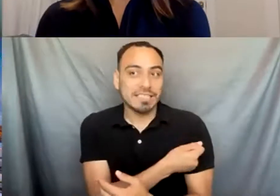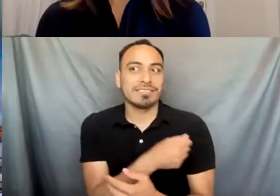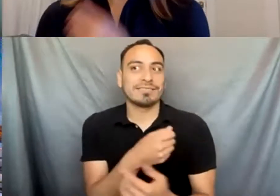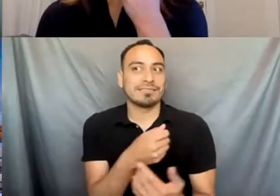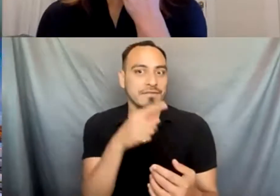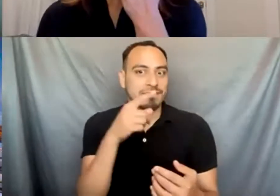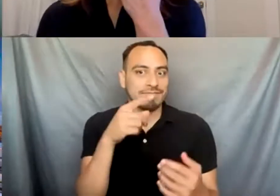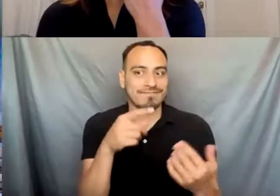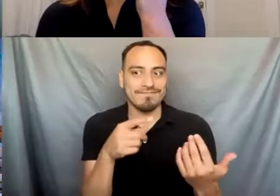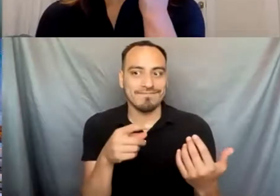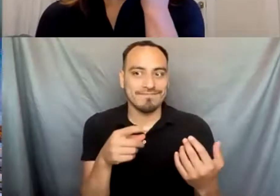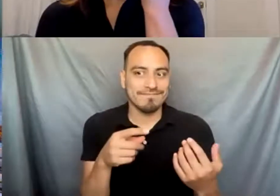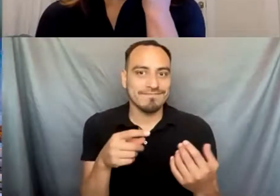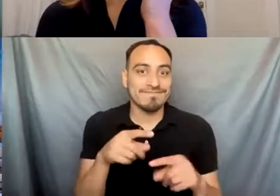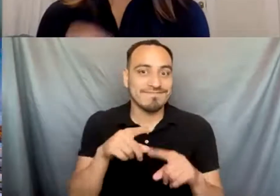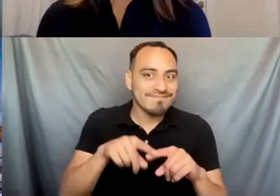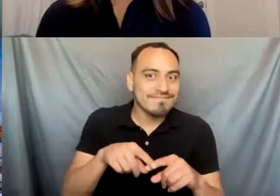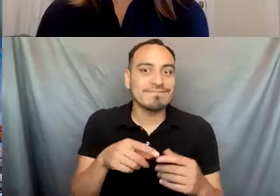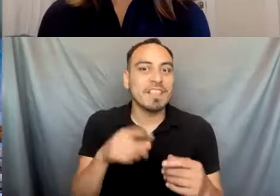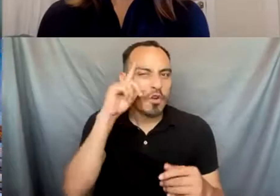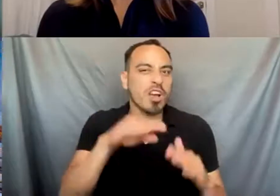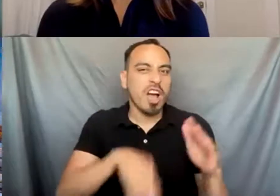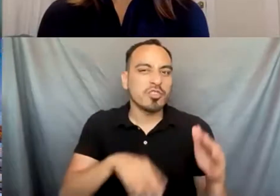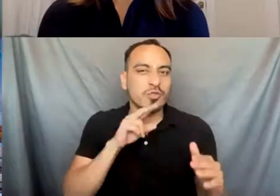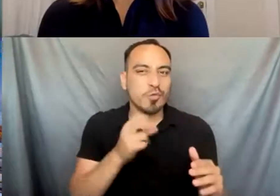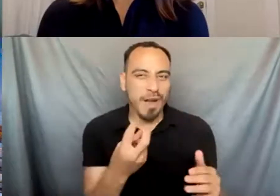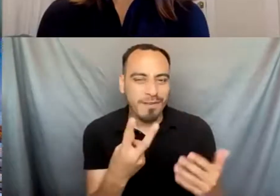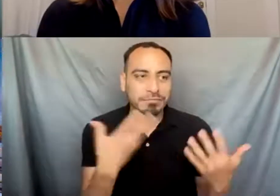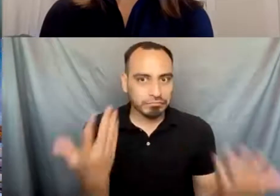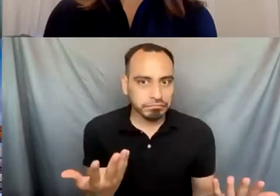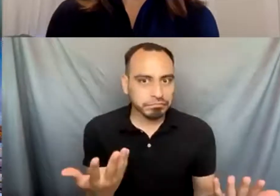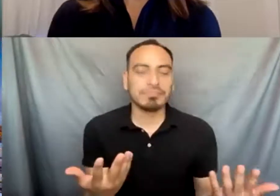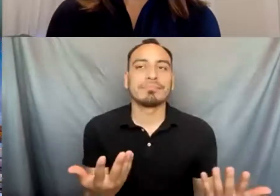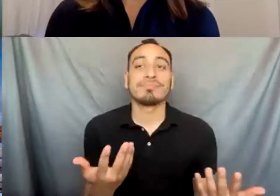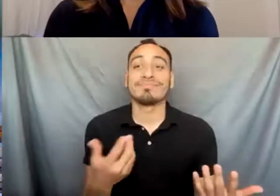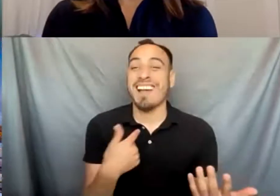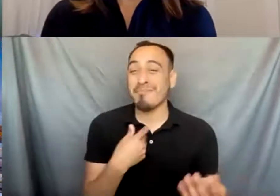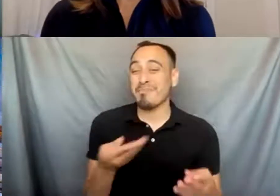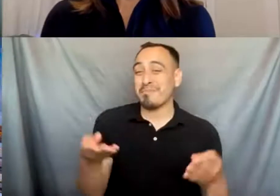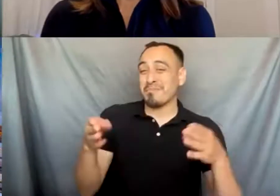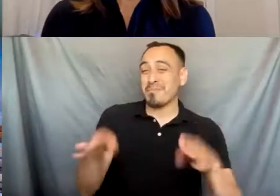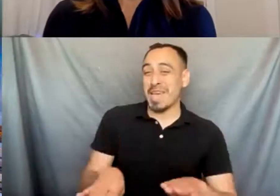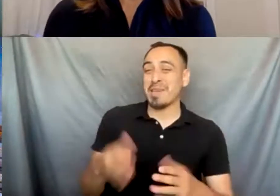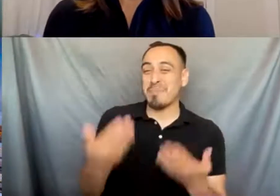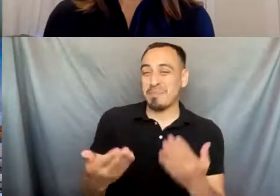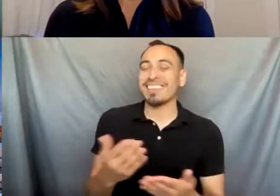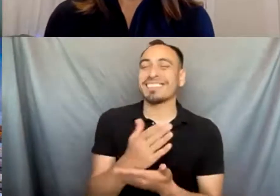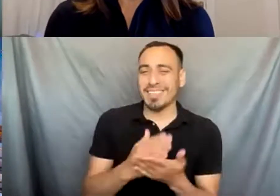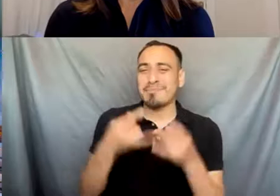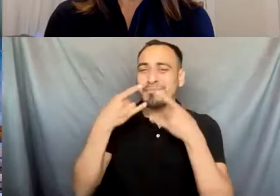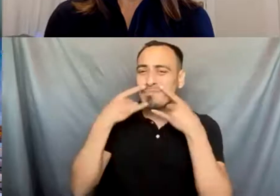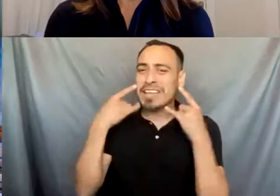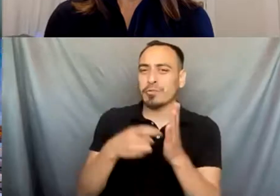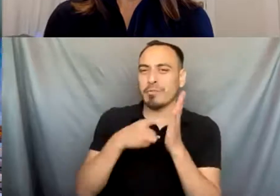So I would, if I were a betting person, I would probably have my money on some level of mask requirements for